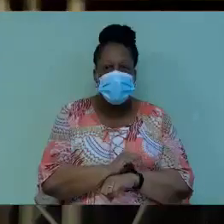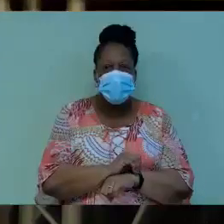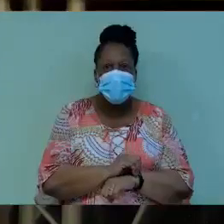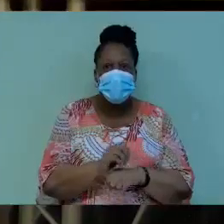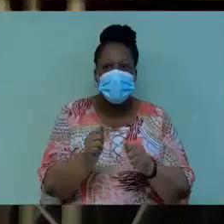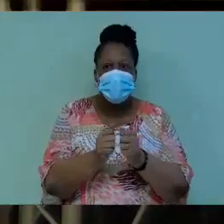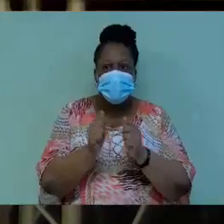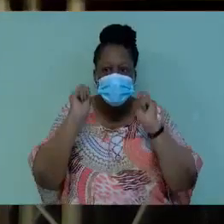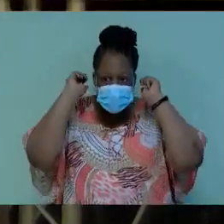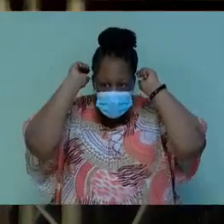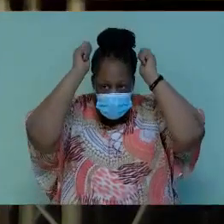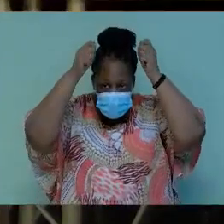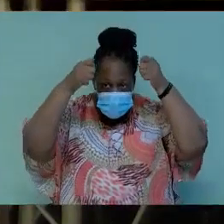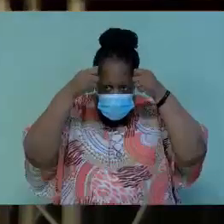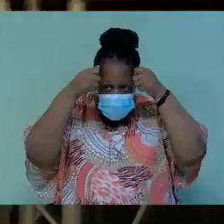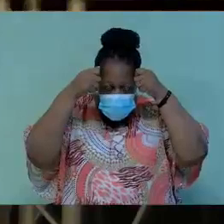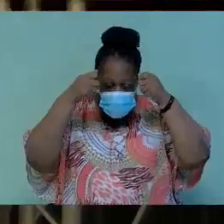premises.